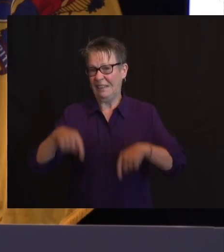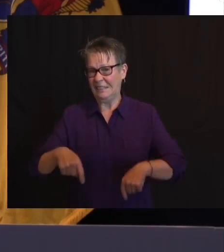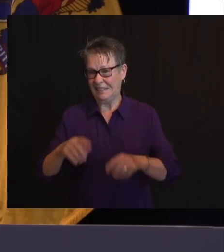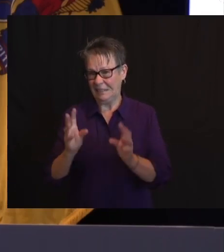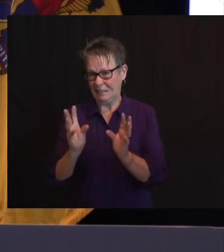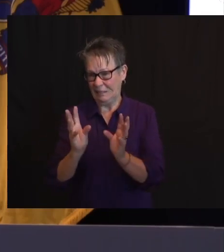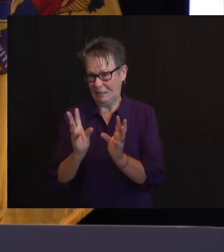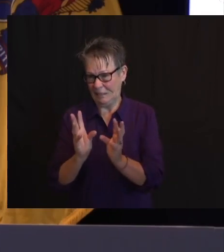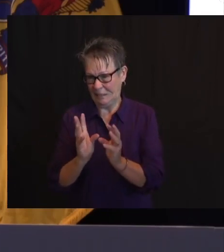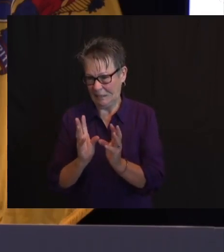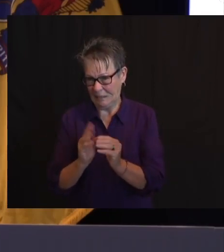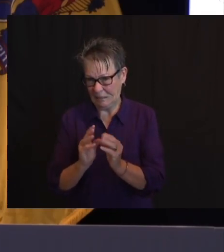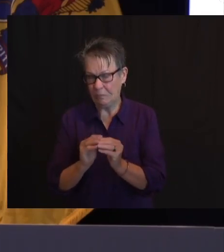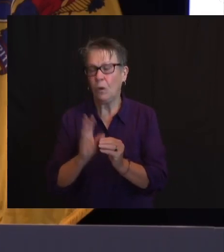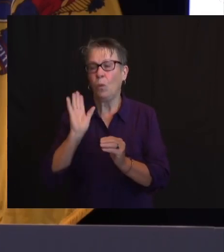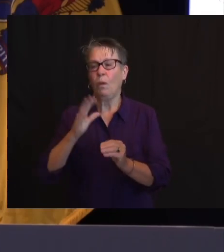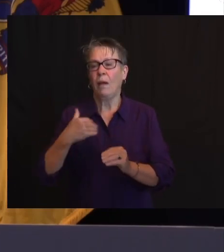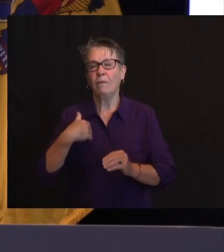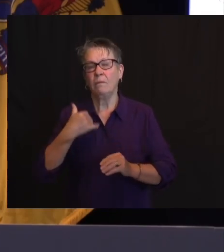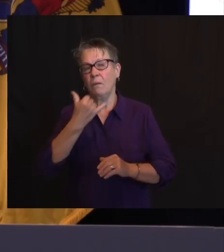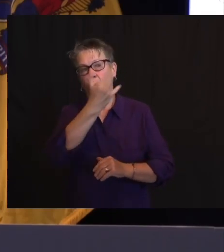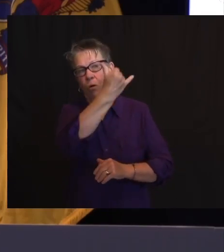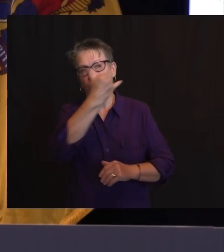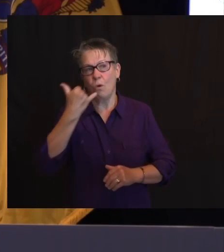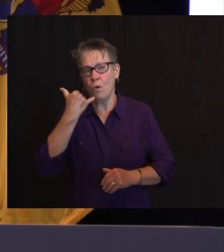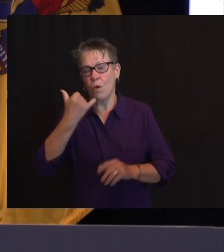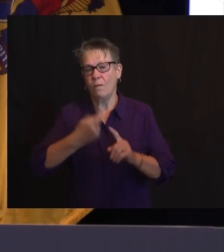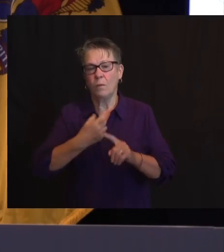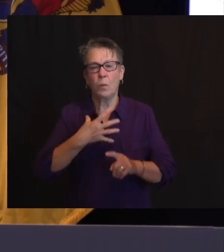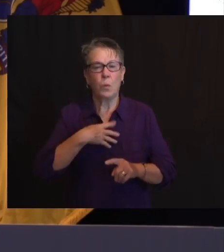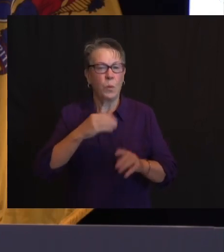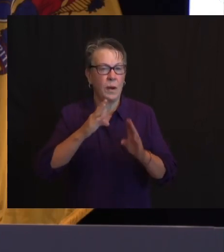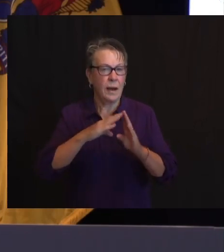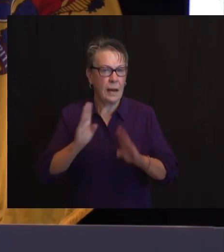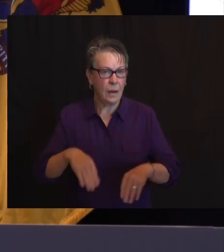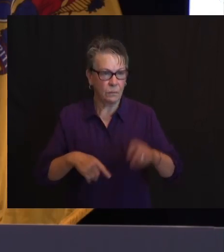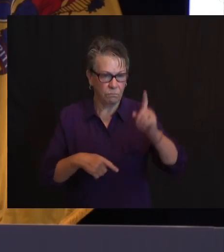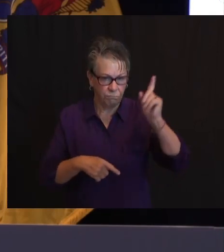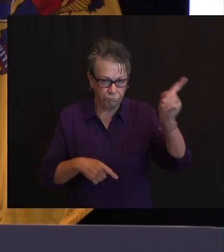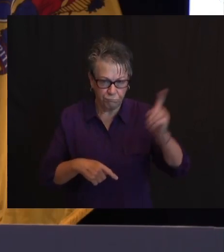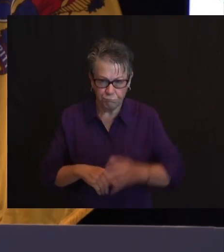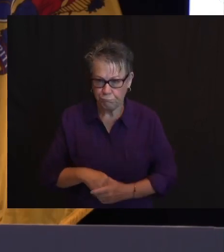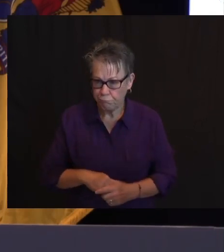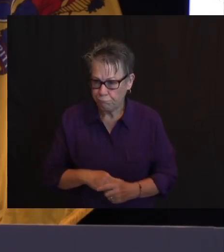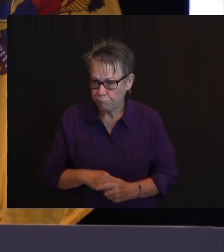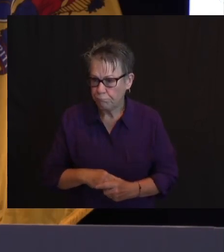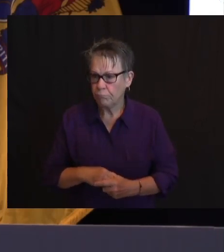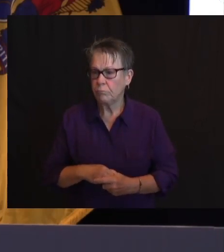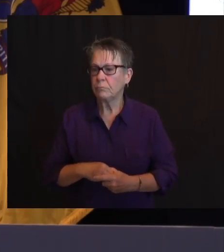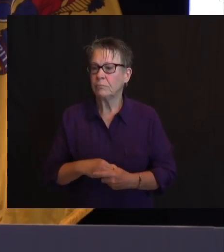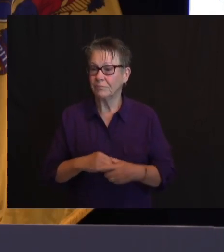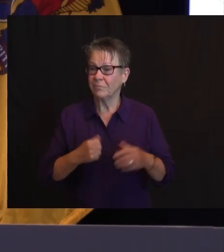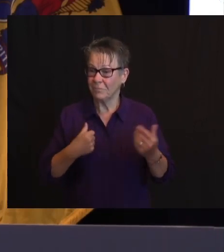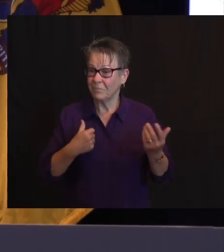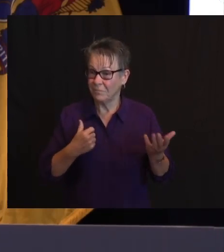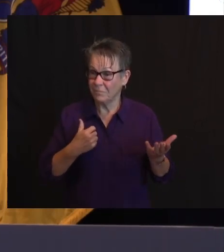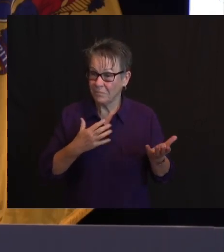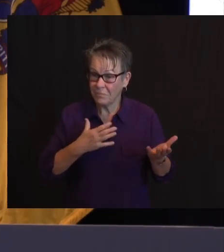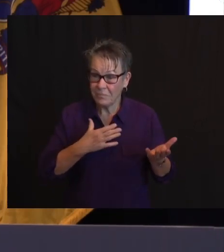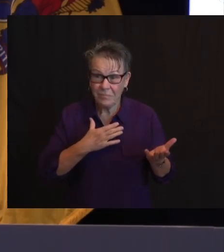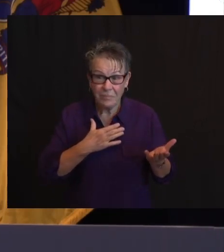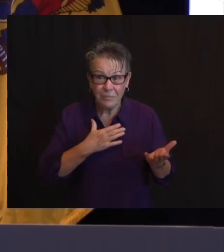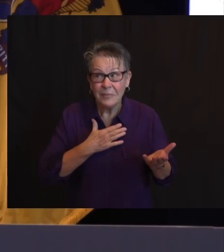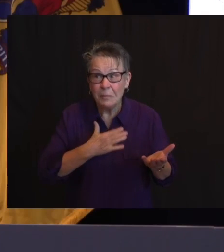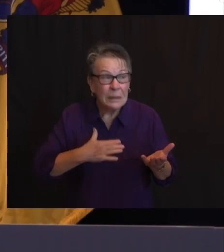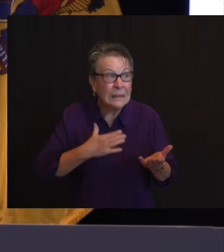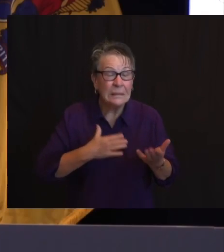at latest on Wednesday. If we could keep things moving along fairly crisply as a result of that or because of that, that would be great. Dante, let's start here. Matt,